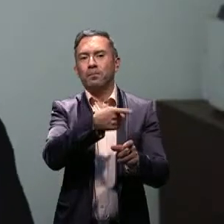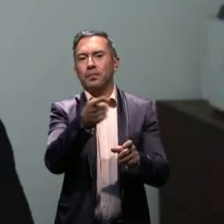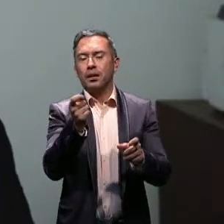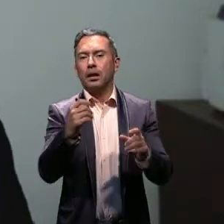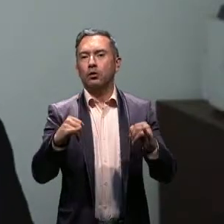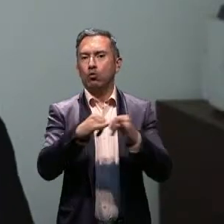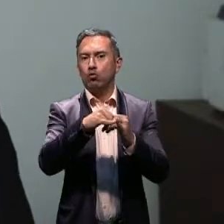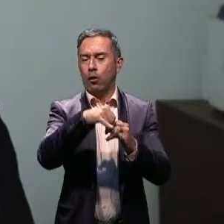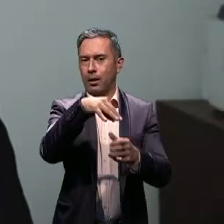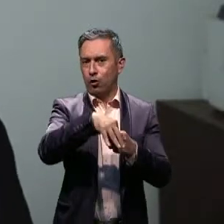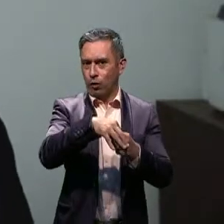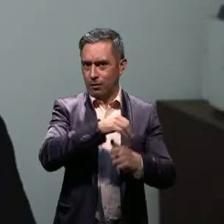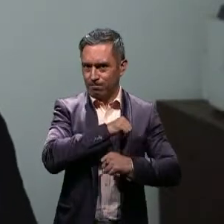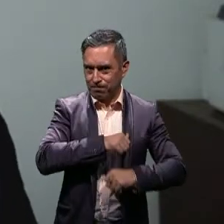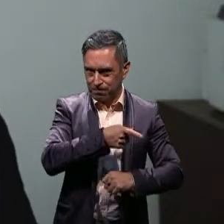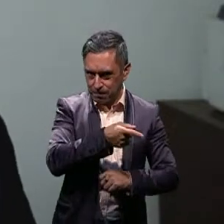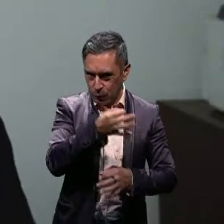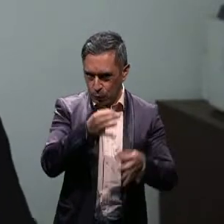campaigns.